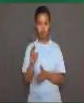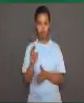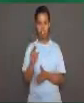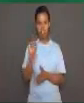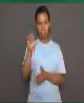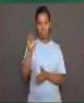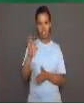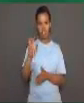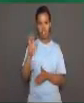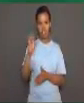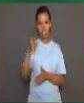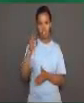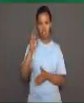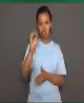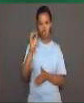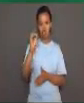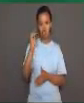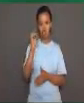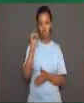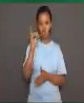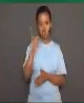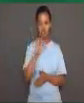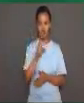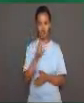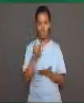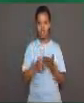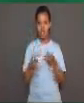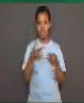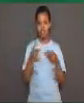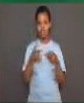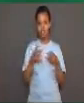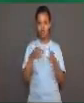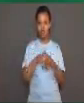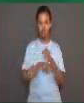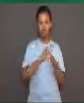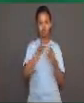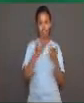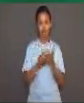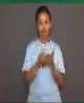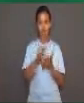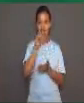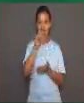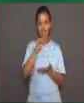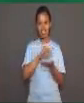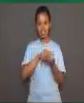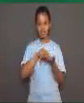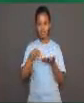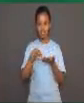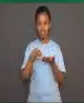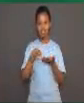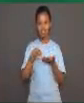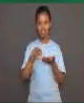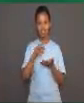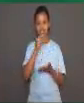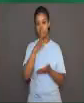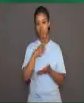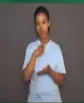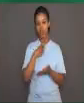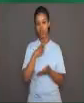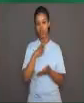Negroid. This race comprises 100 million people from